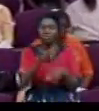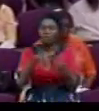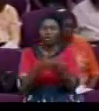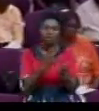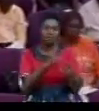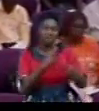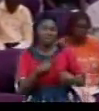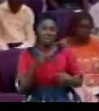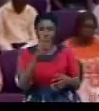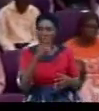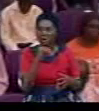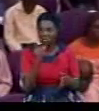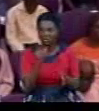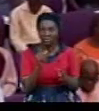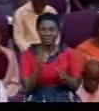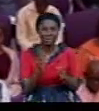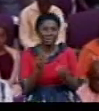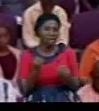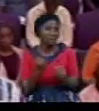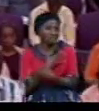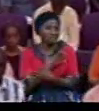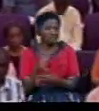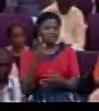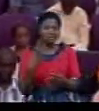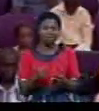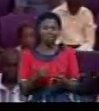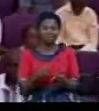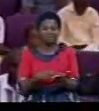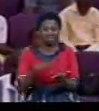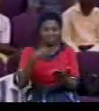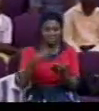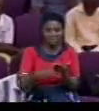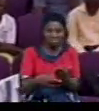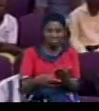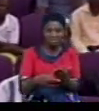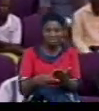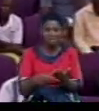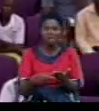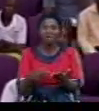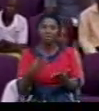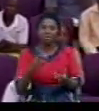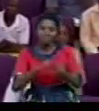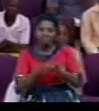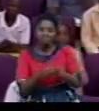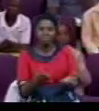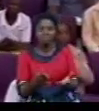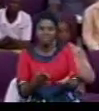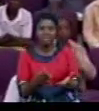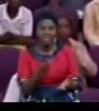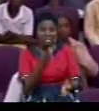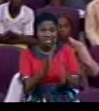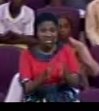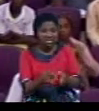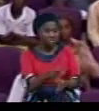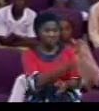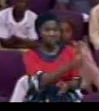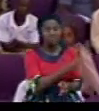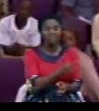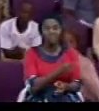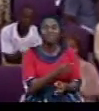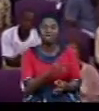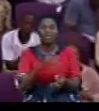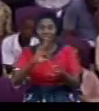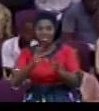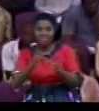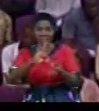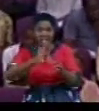not afraid of the consequences the means interpret your love you love them and they want to test you whether it is